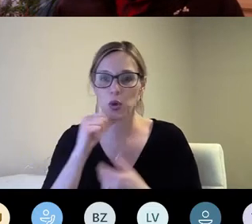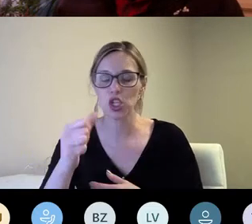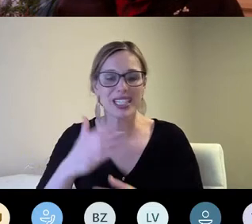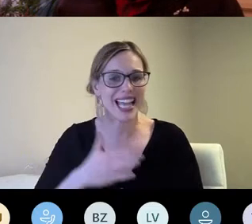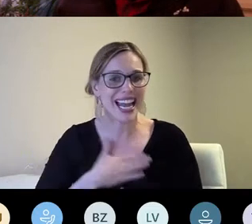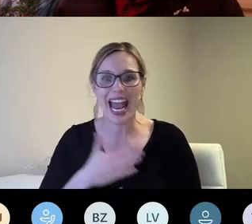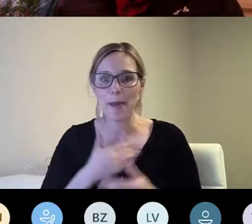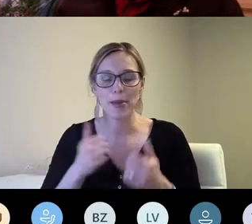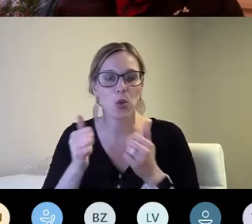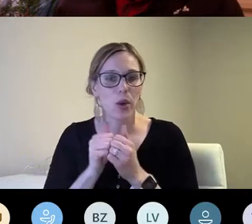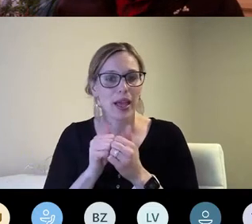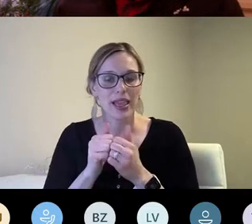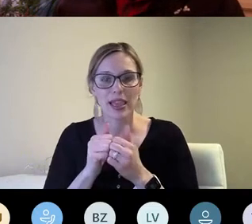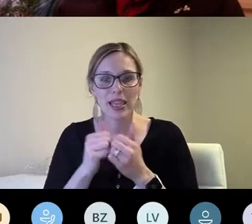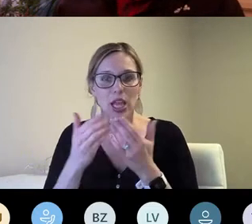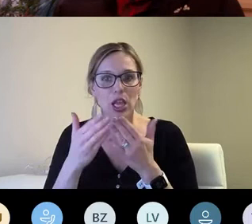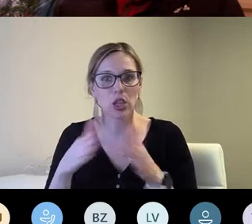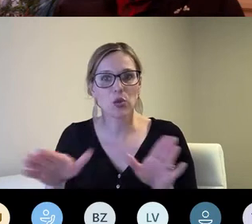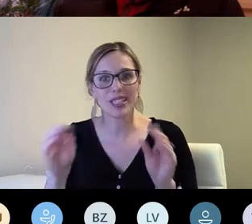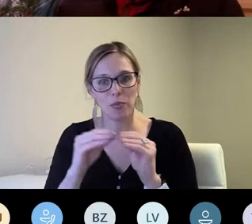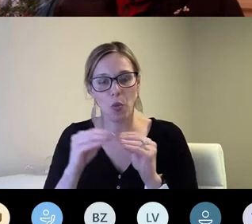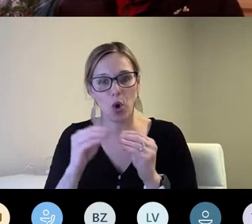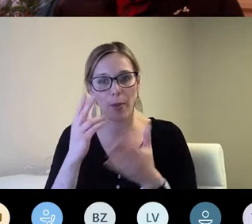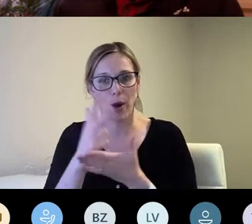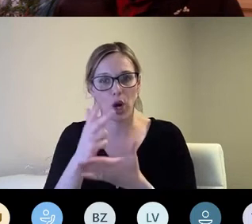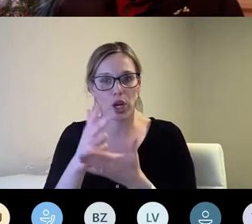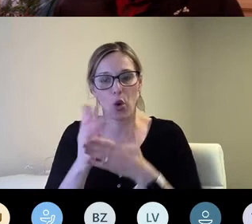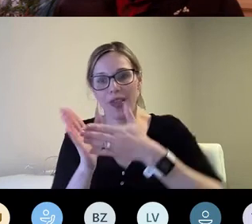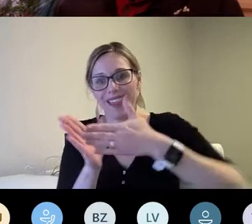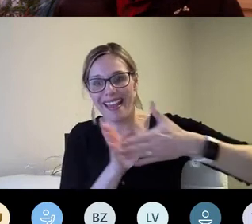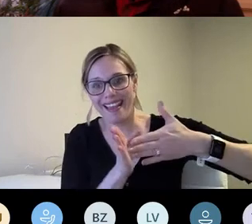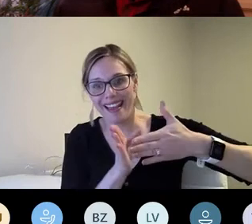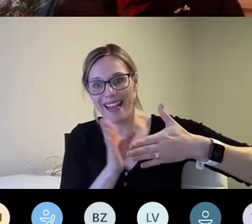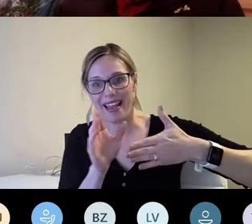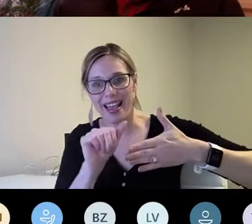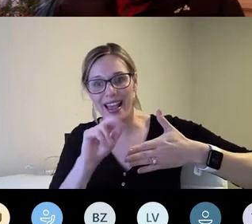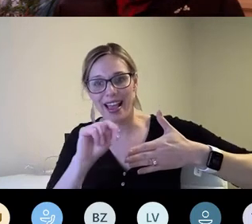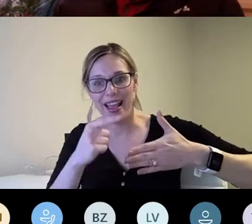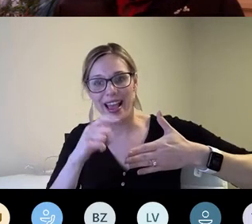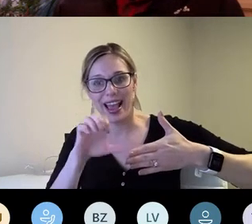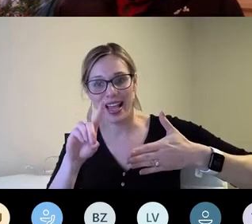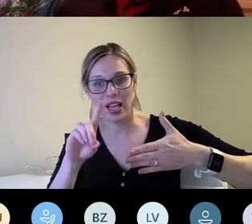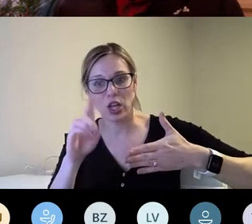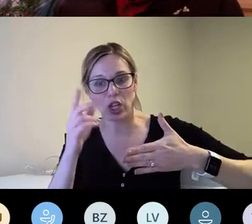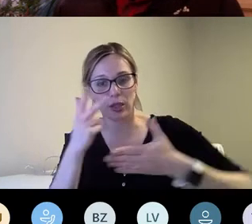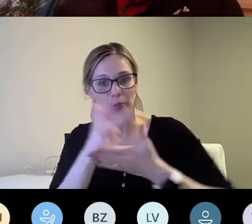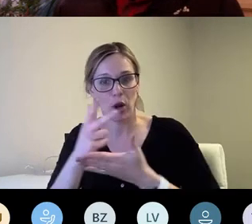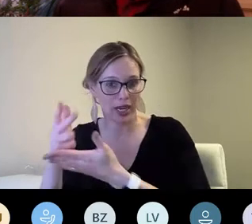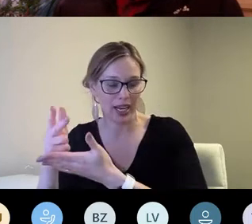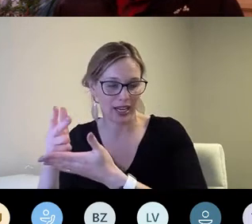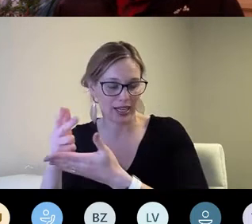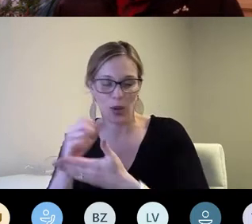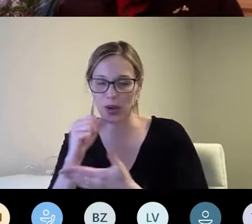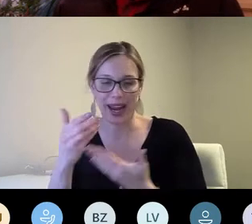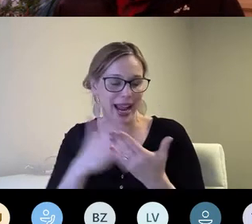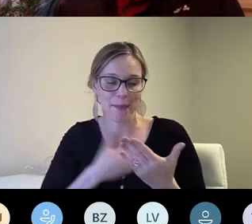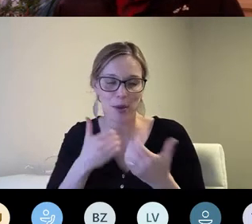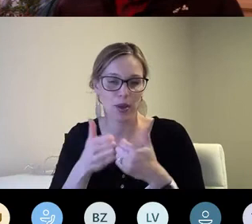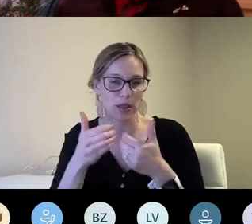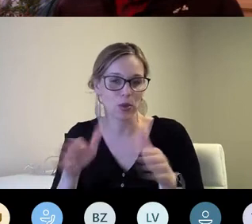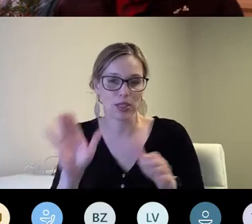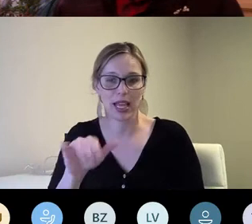with losing more parking or angled parking in particular. And I know Alderman Bauman,